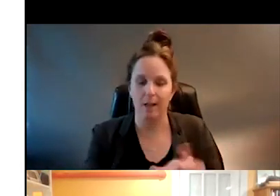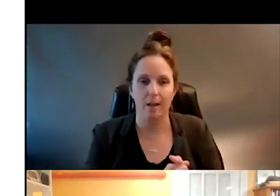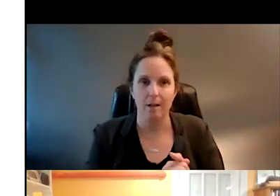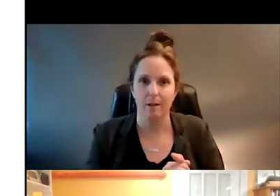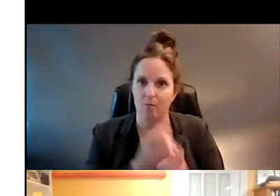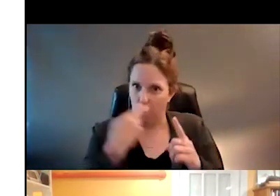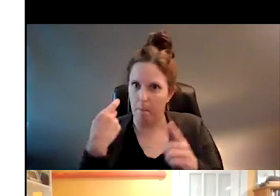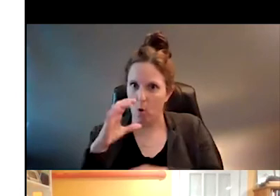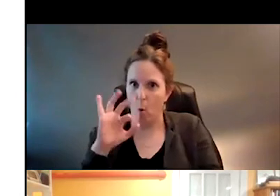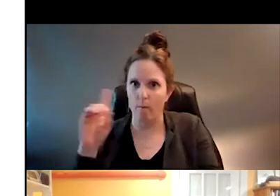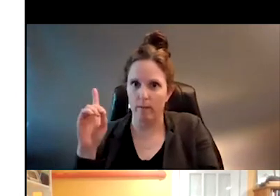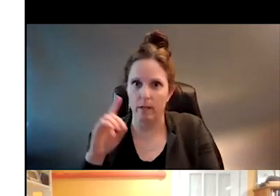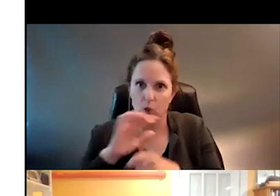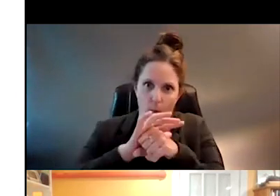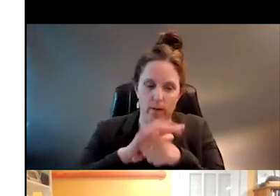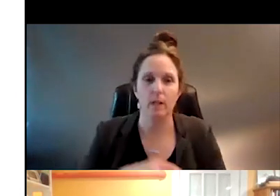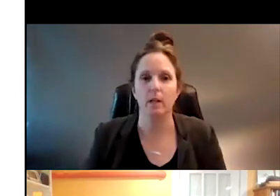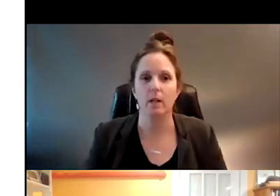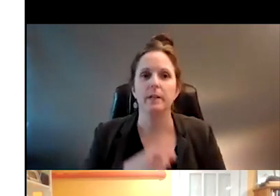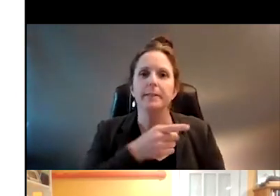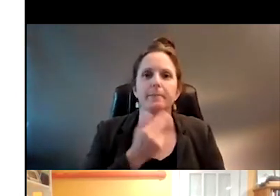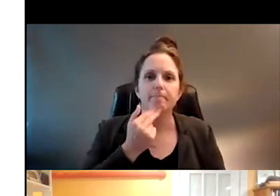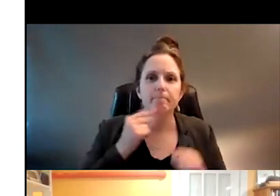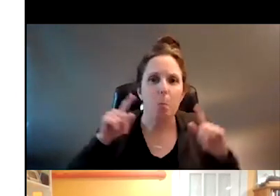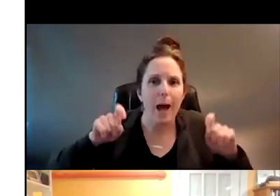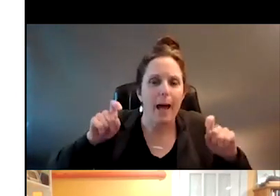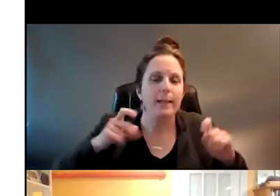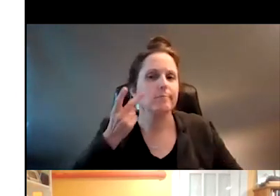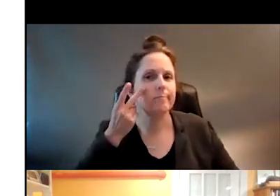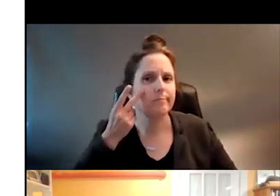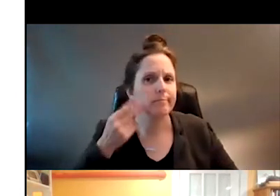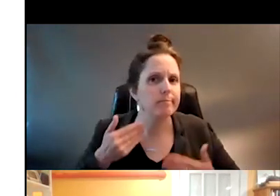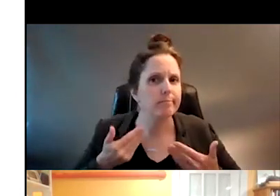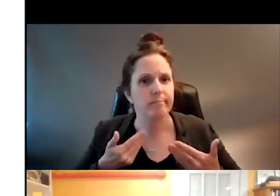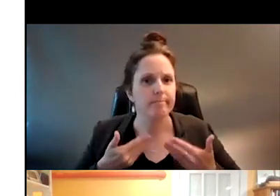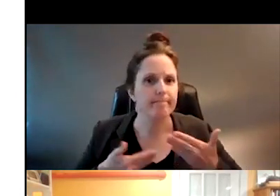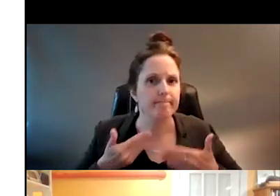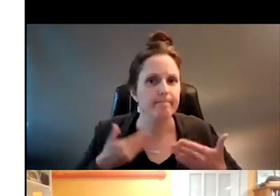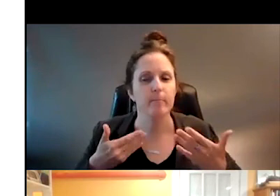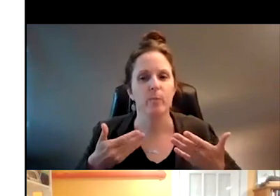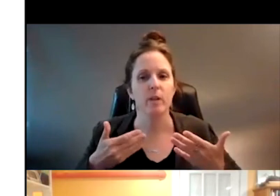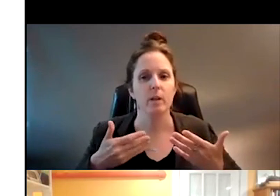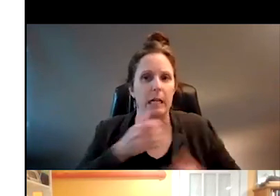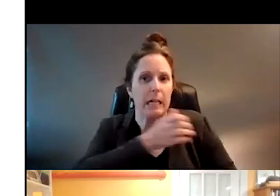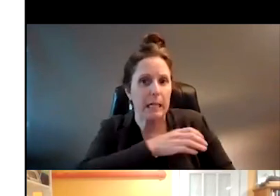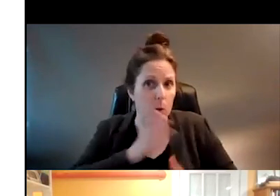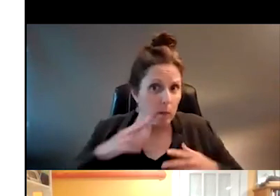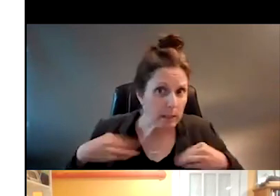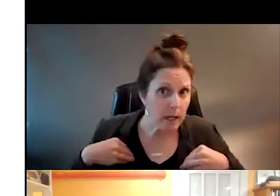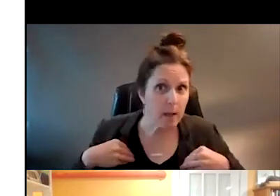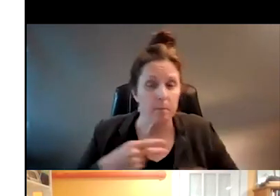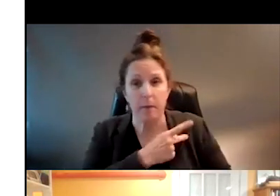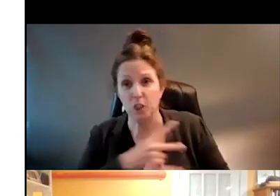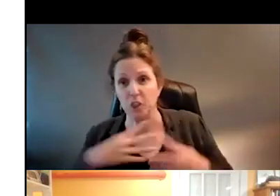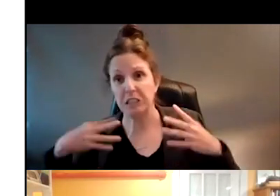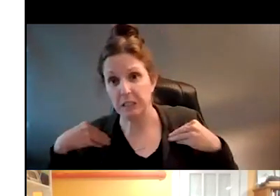know, this was really just a pilot to get our feet wet, to see how acceptance here in our clinic and patients had been,